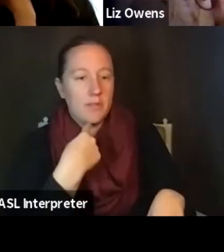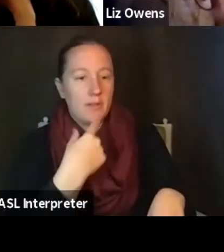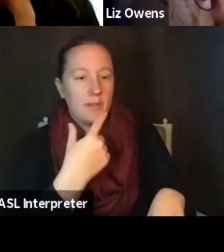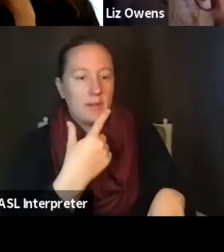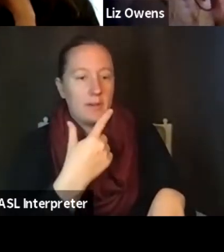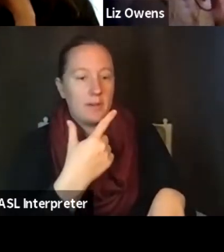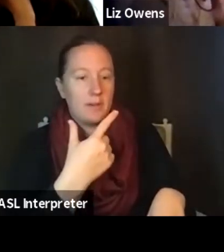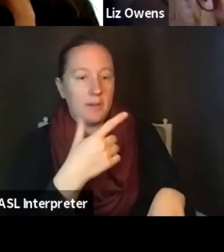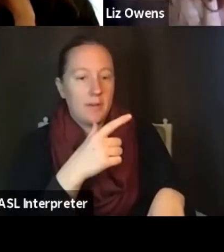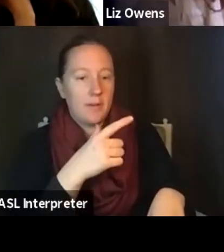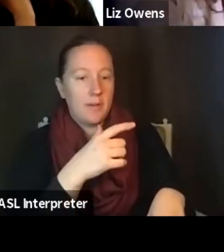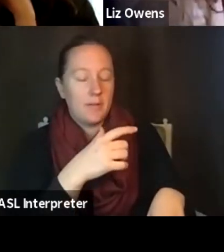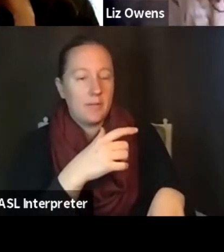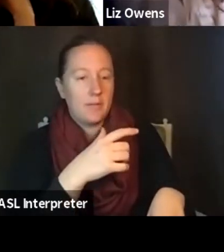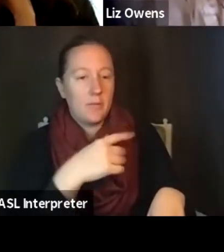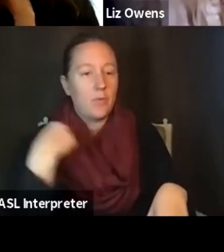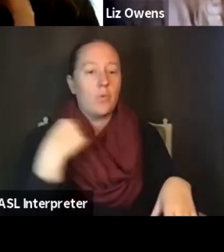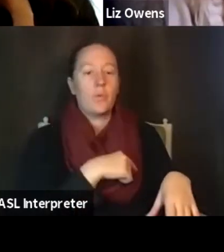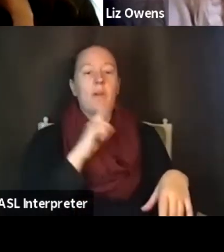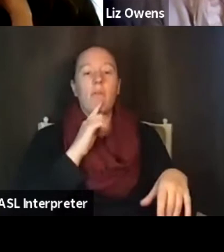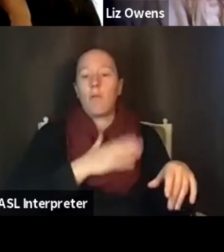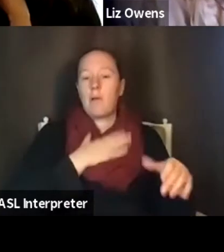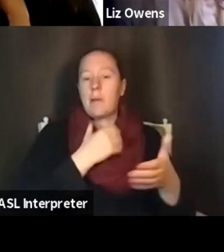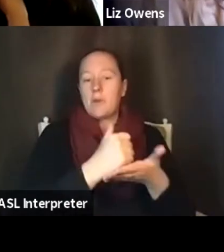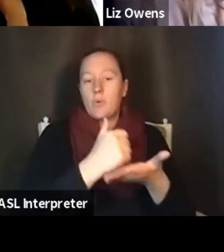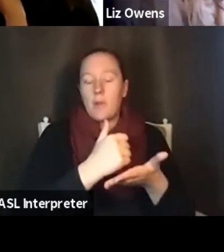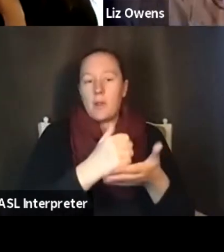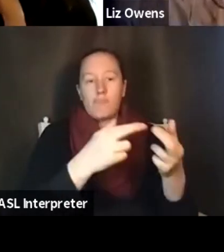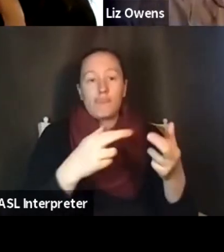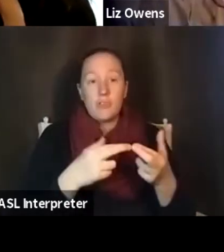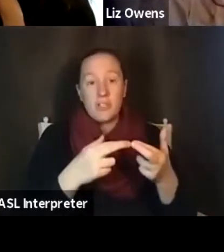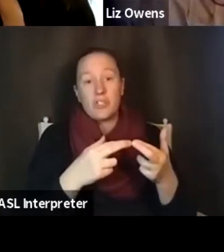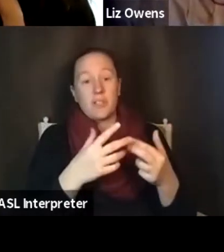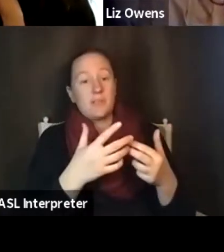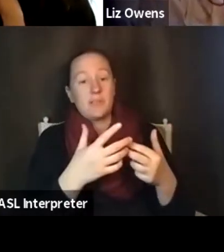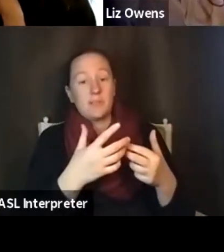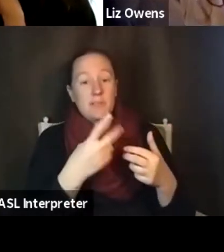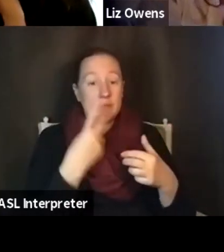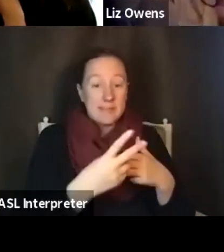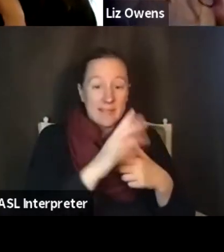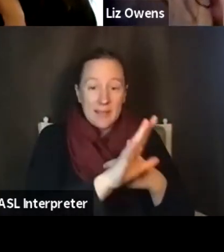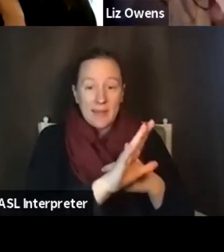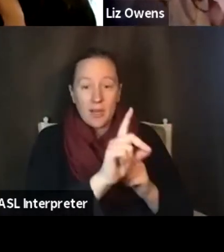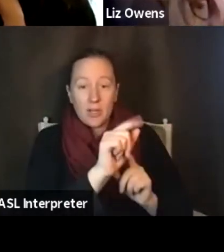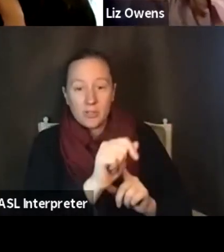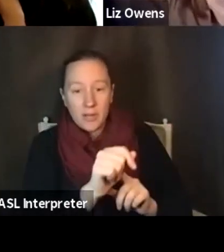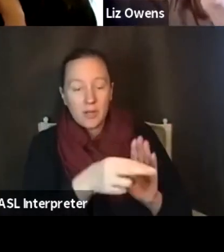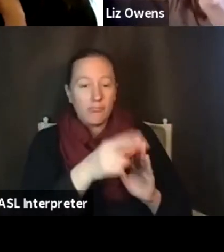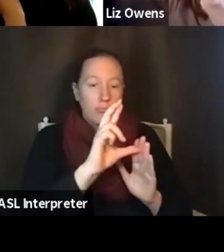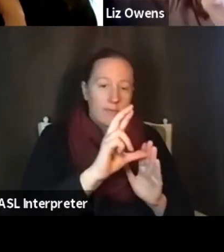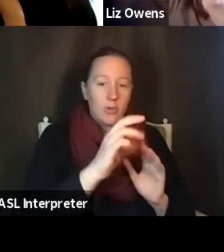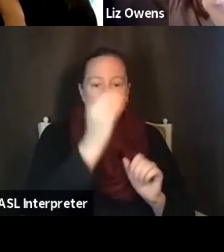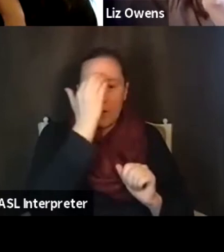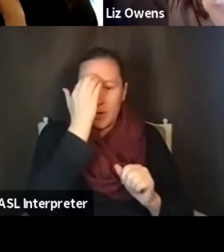that we are happy to help regions take the data and look at it a level down. Some of the data comes, I know the question was